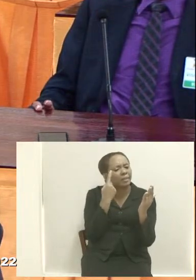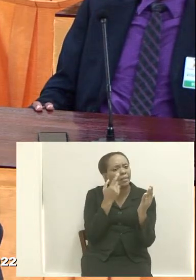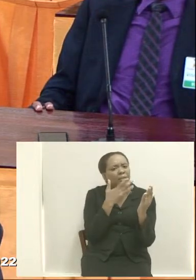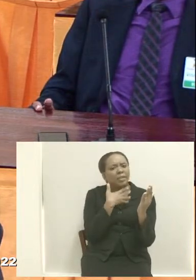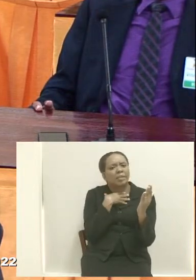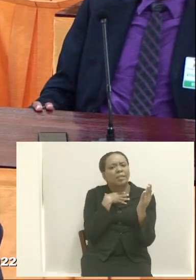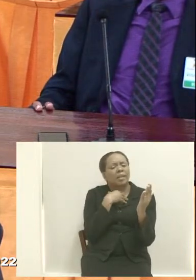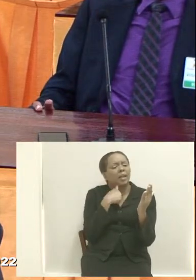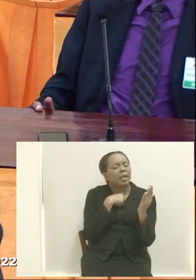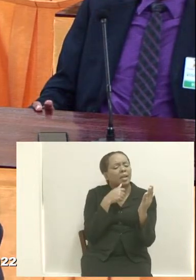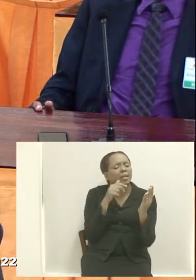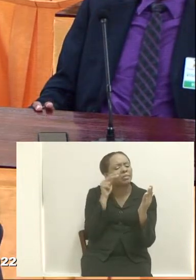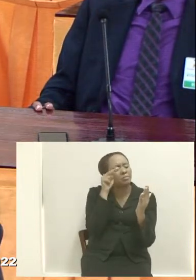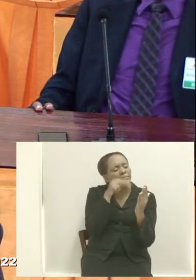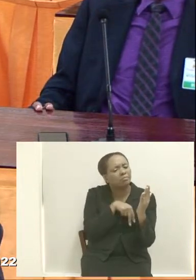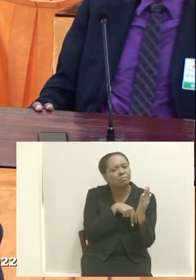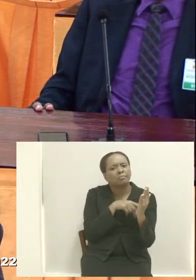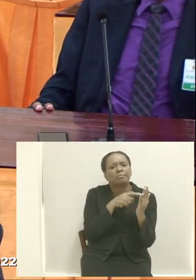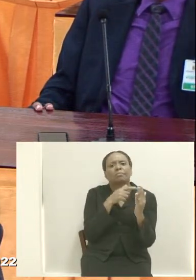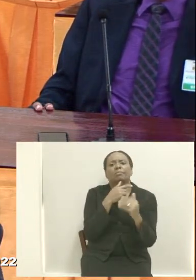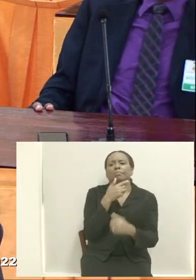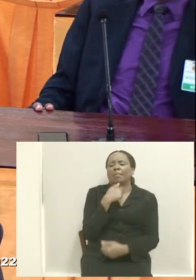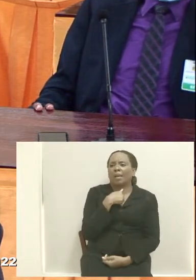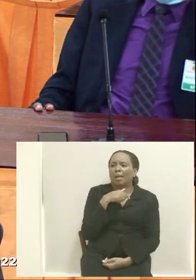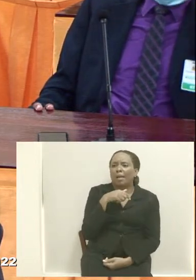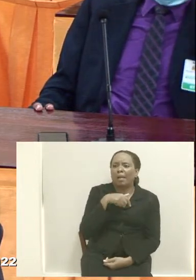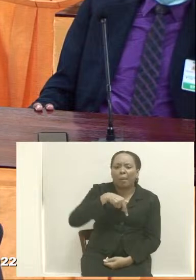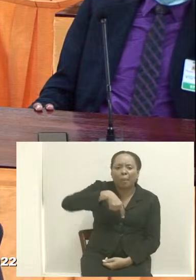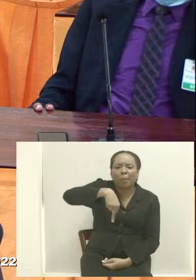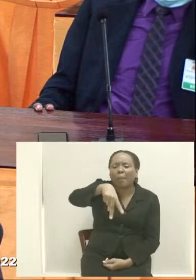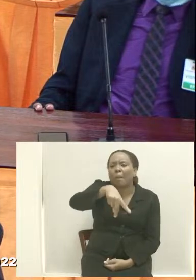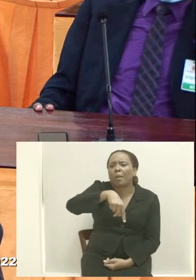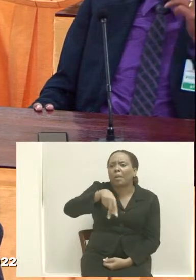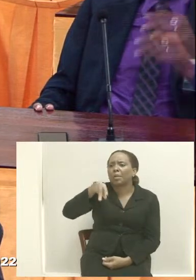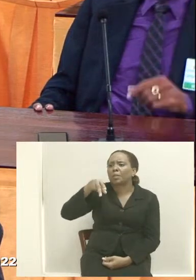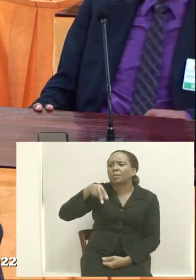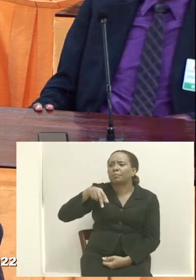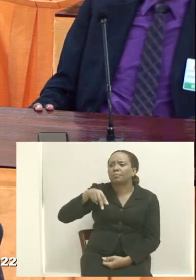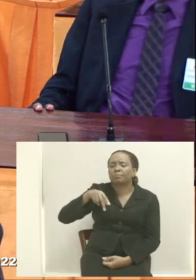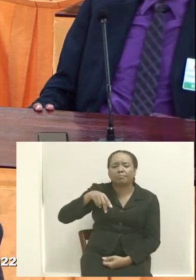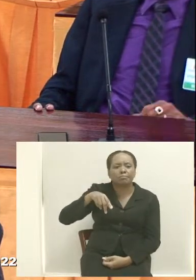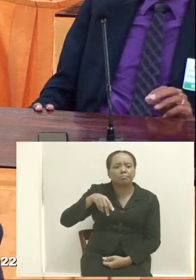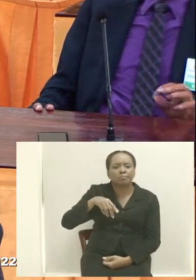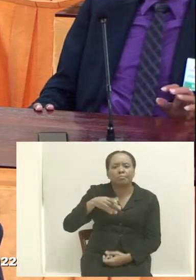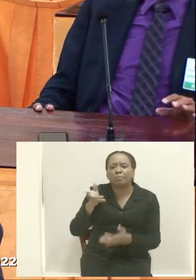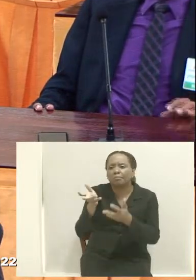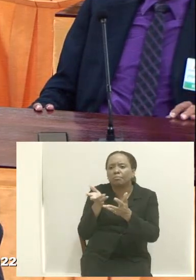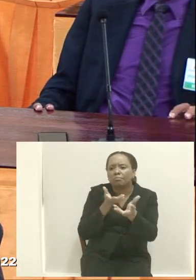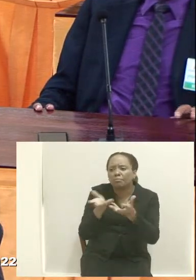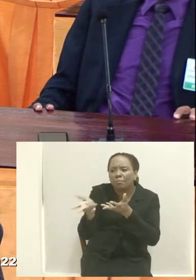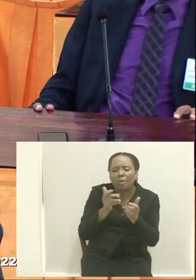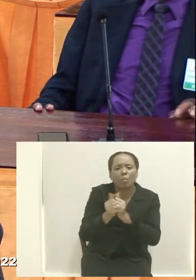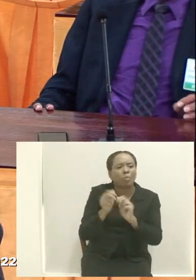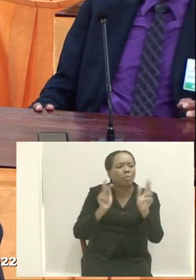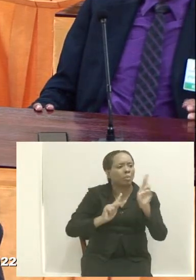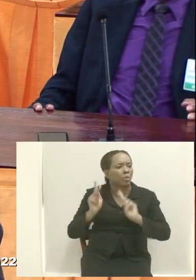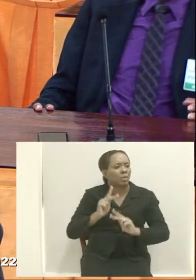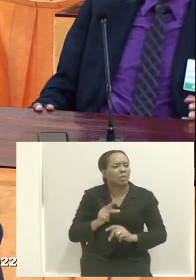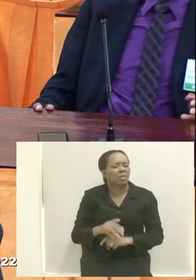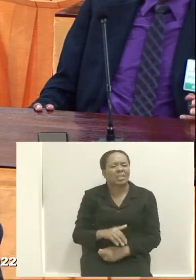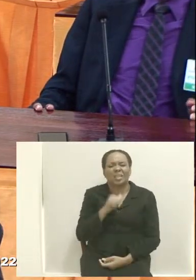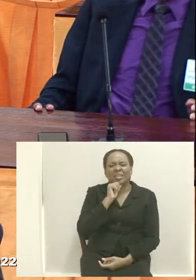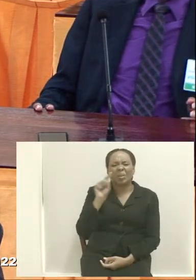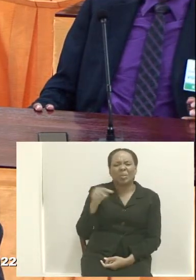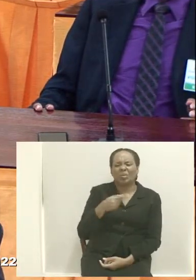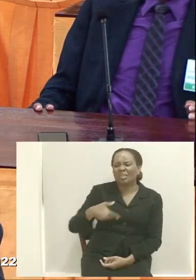talk to people about it, and that confirms to me that this is not just a gut feeling. They're saying, ma'am, that with